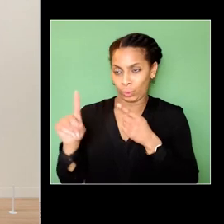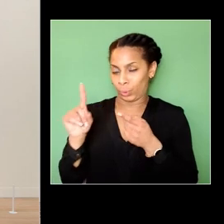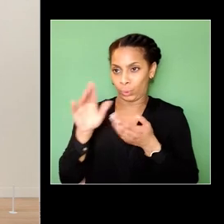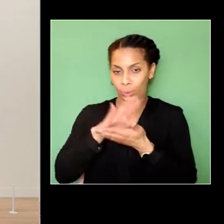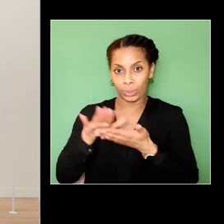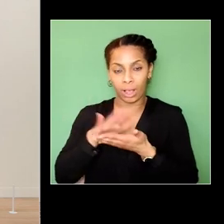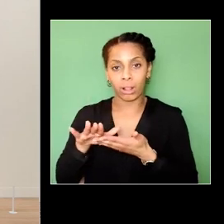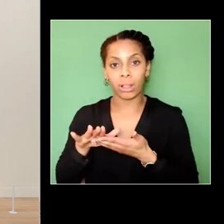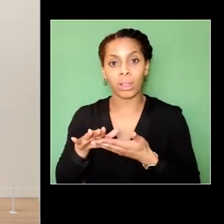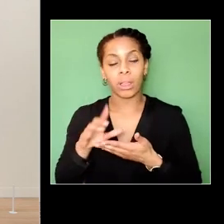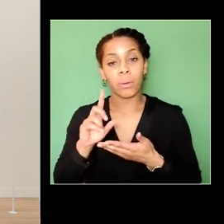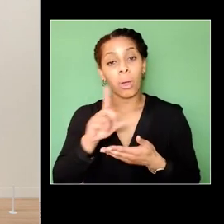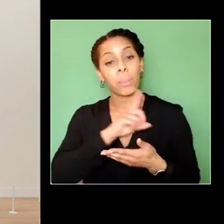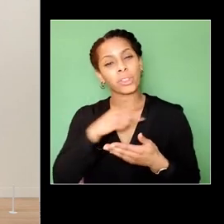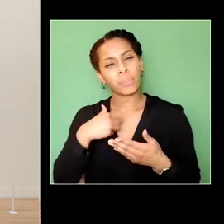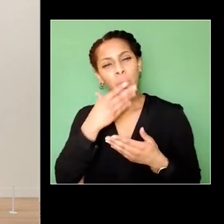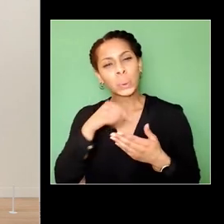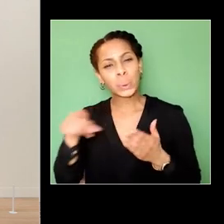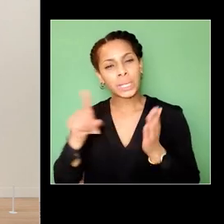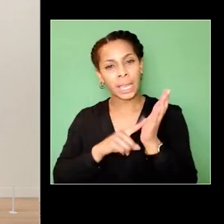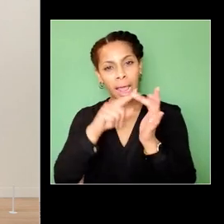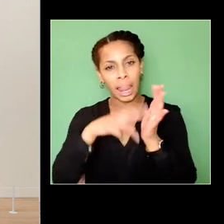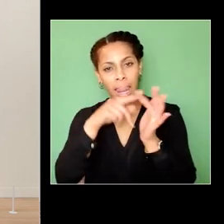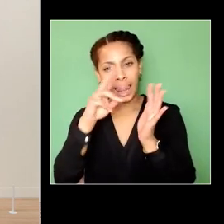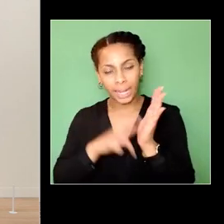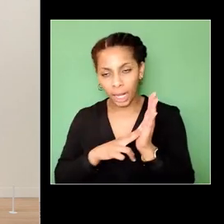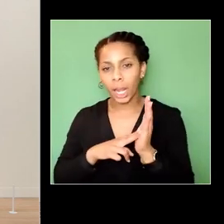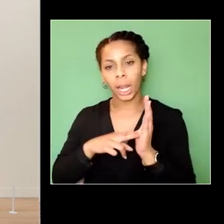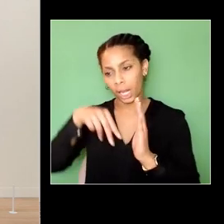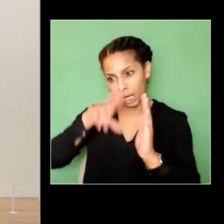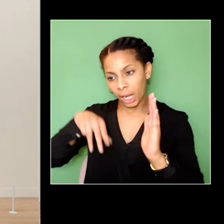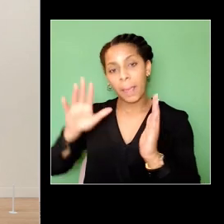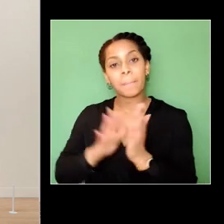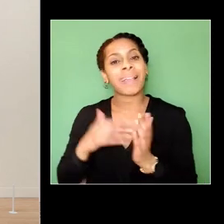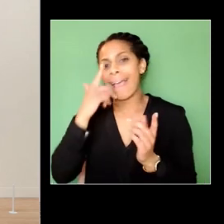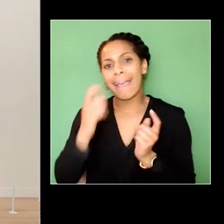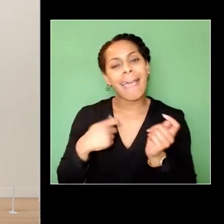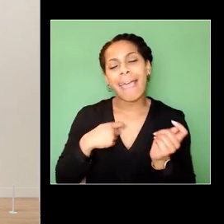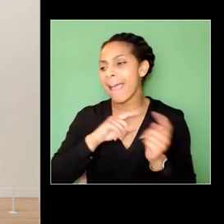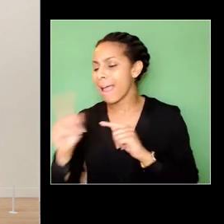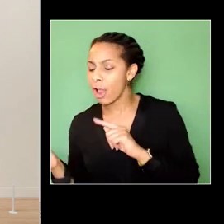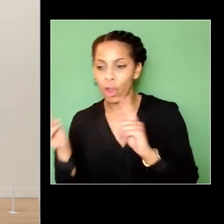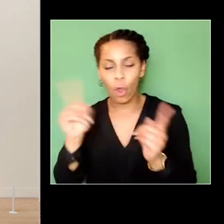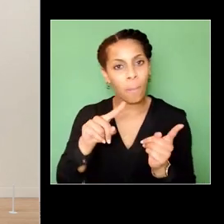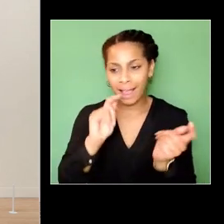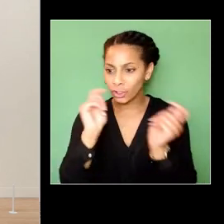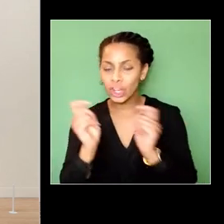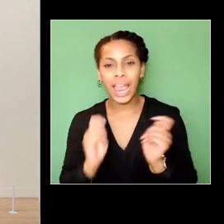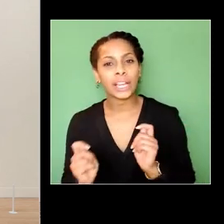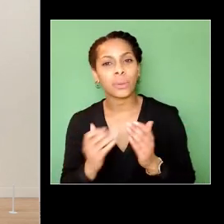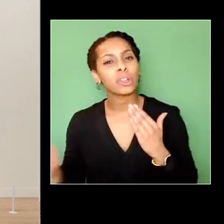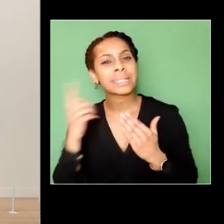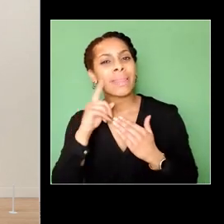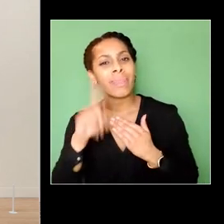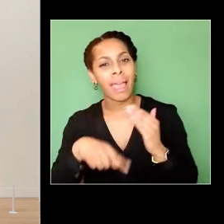I've been working so much on linen and I'm able to go back and change and, you know, do much freer than I can with the canvas, it has